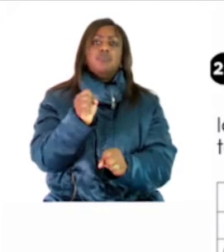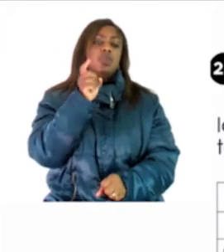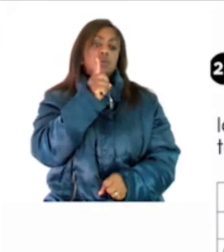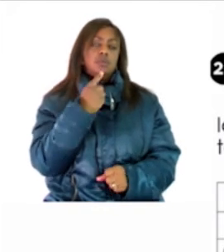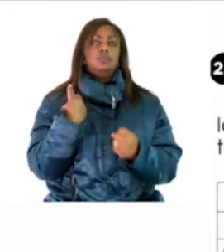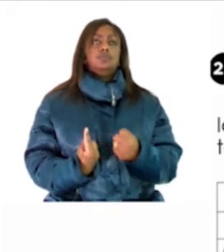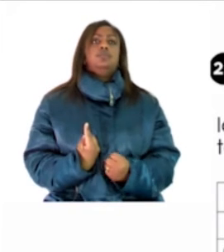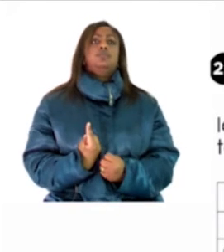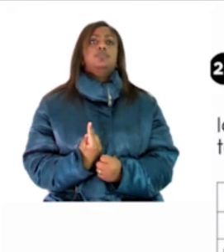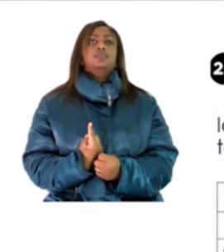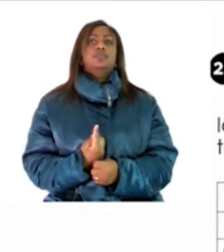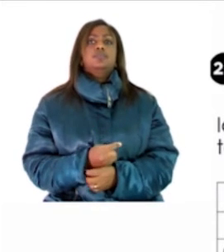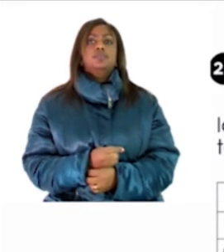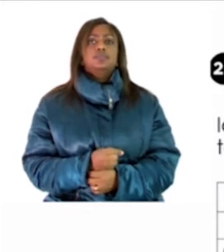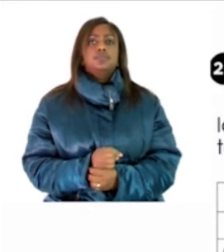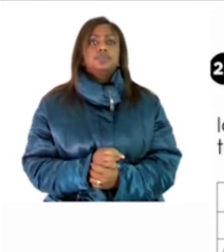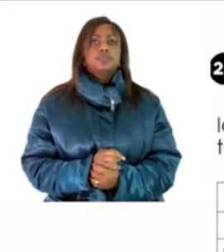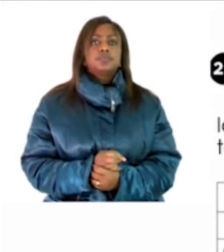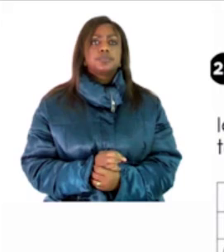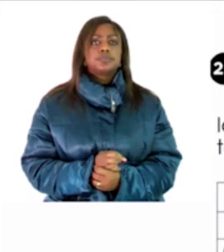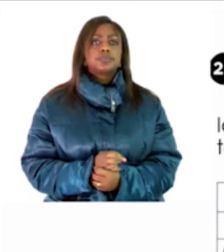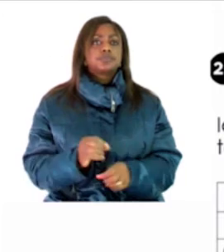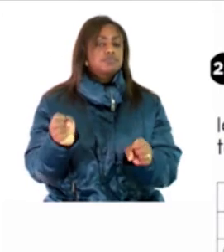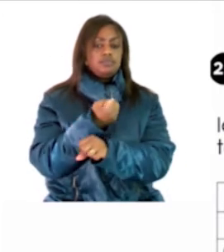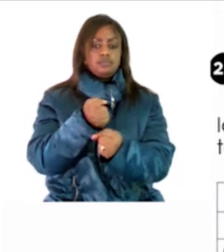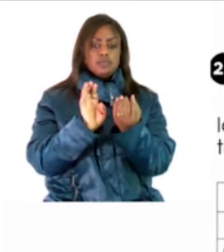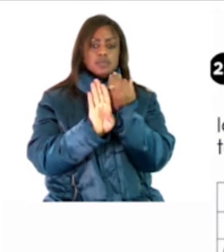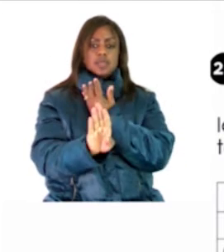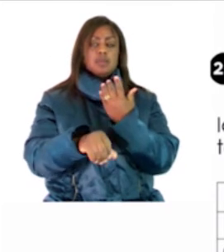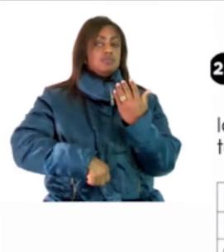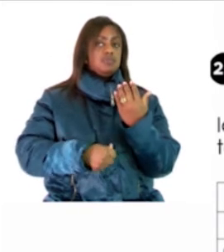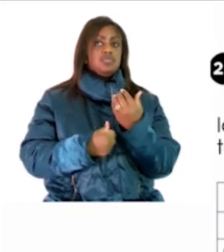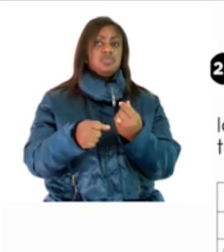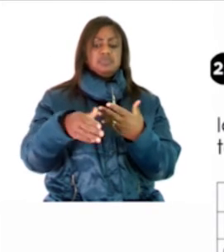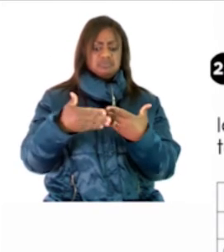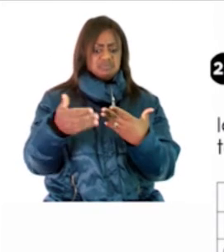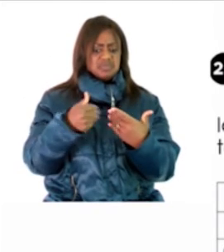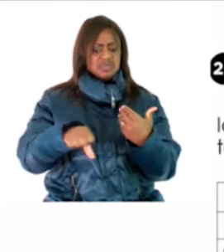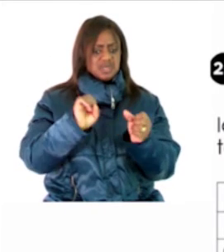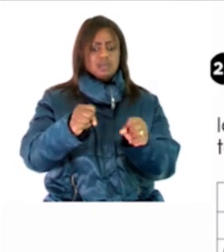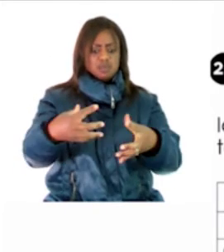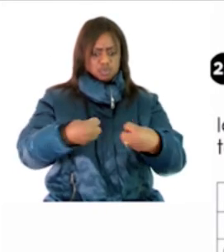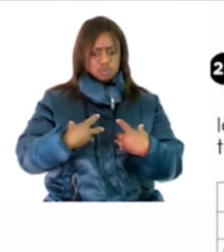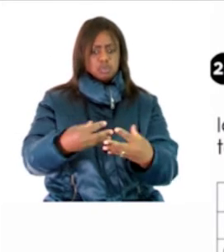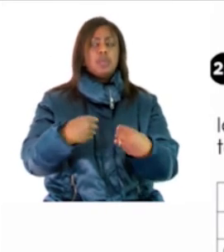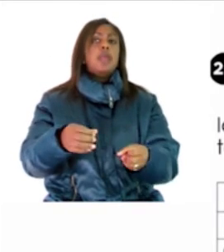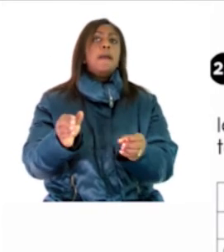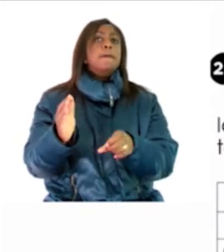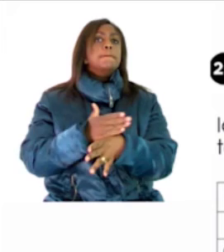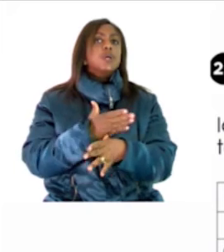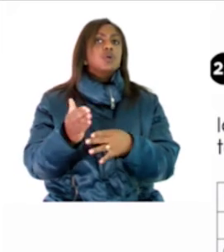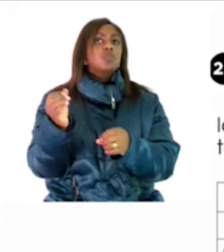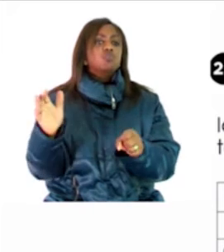different diseases, both because your body cannot defend itself anymore. It leads to heart abnormal condition,